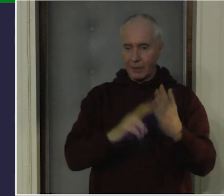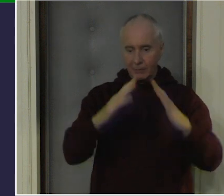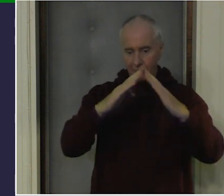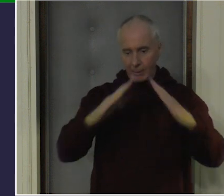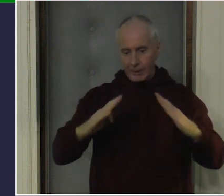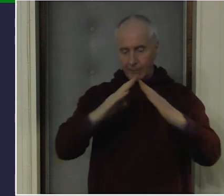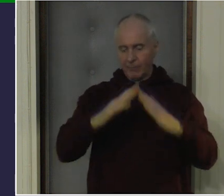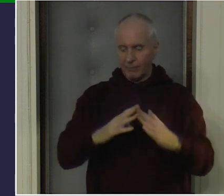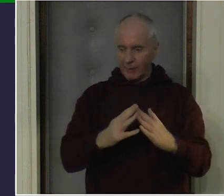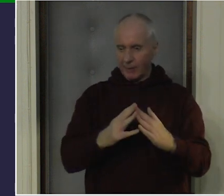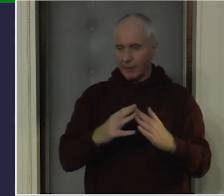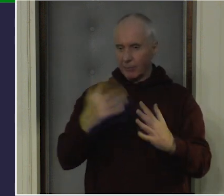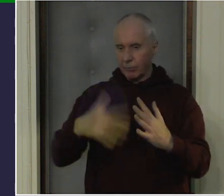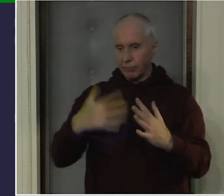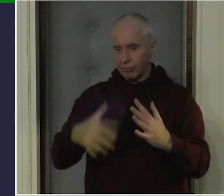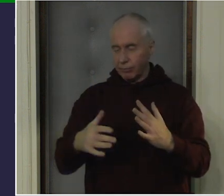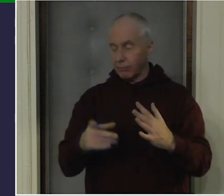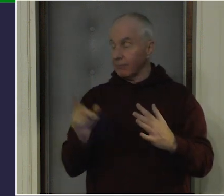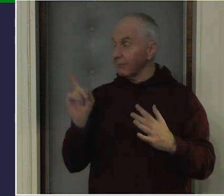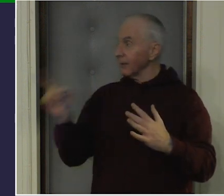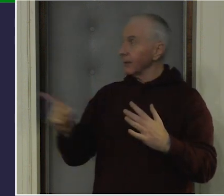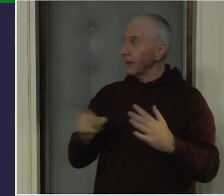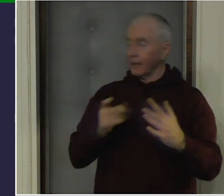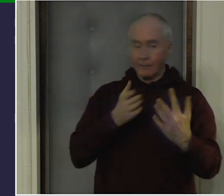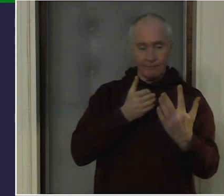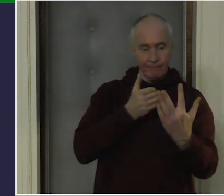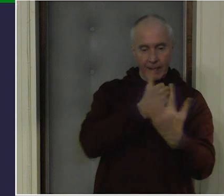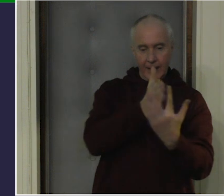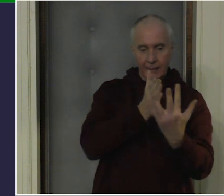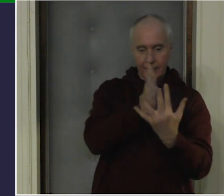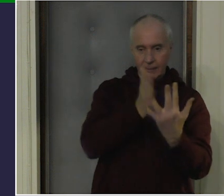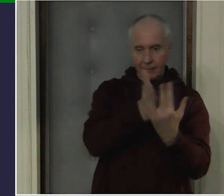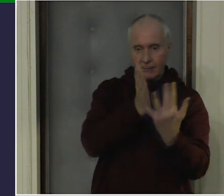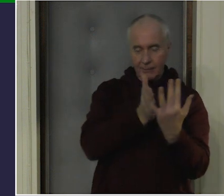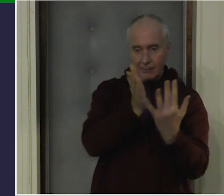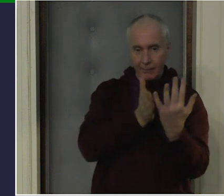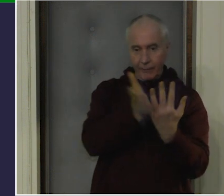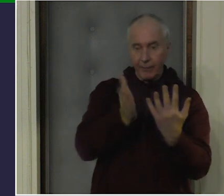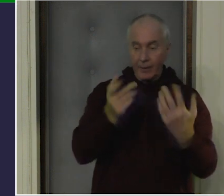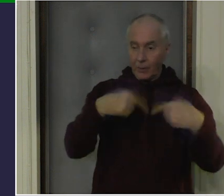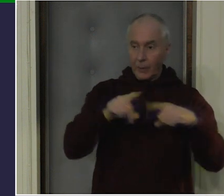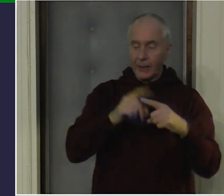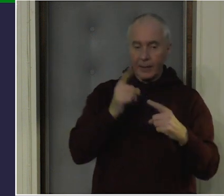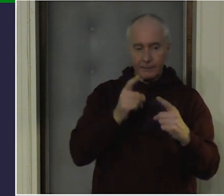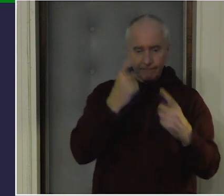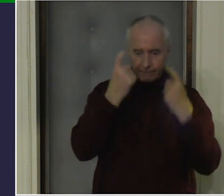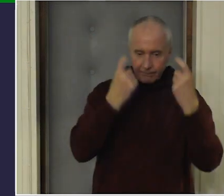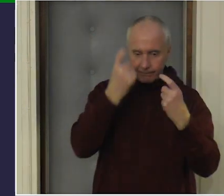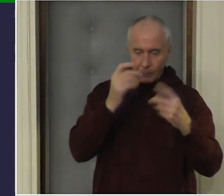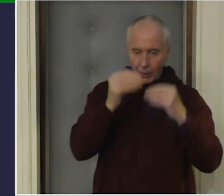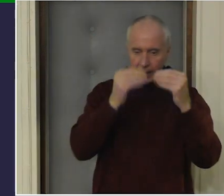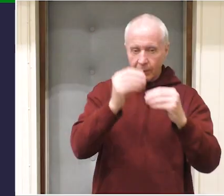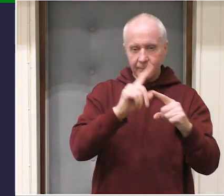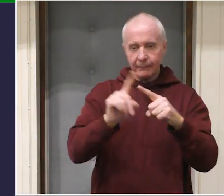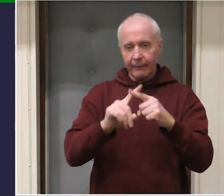pounds. That's another story. And we split this light out a lot, so we can really start to discern the differences